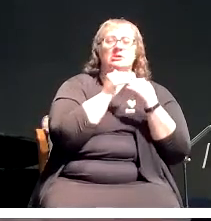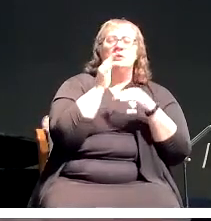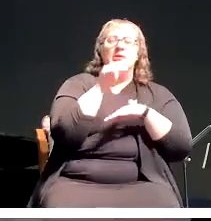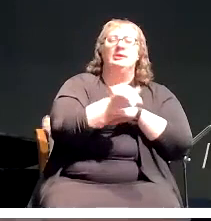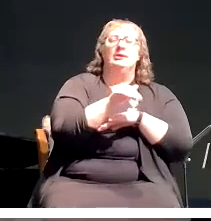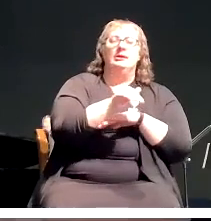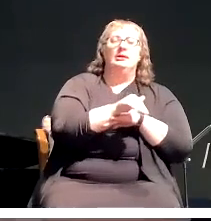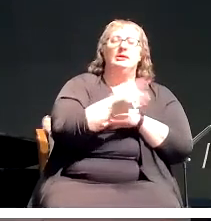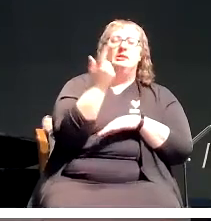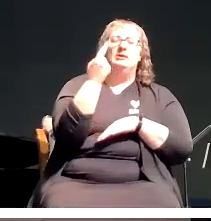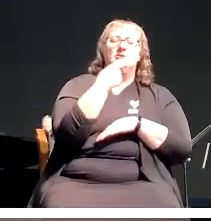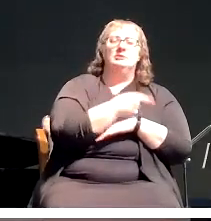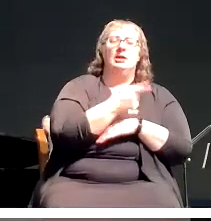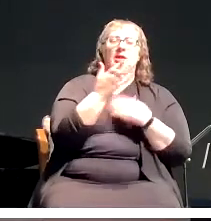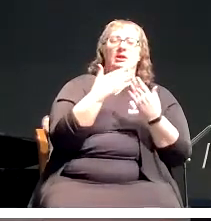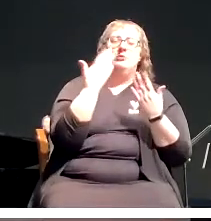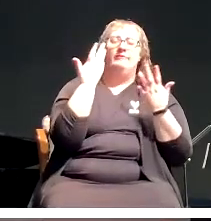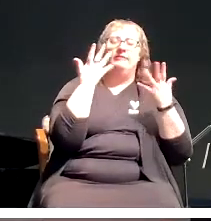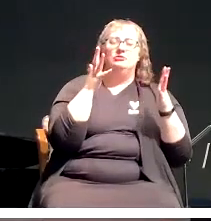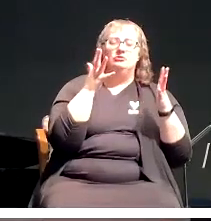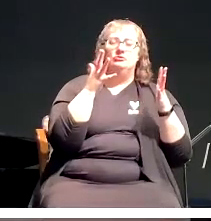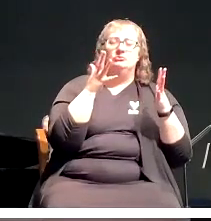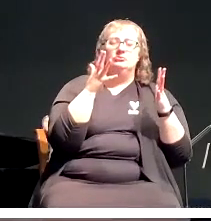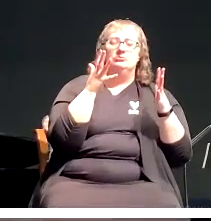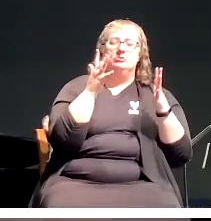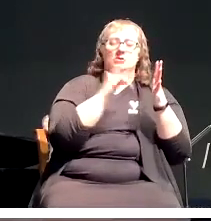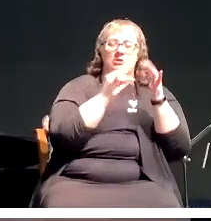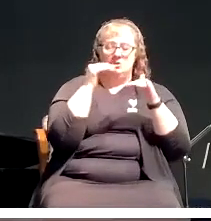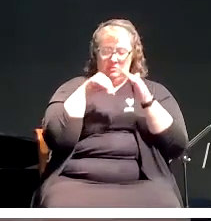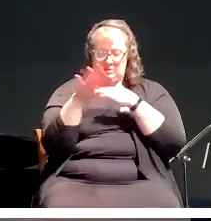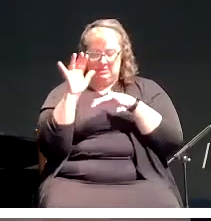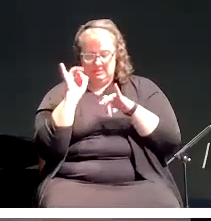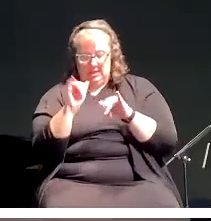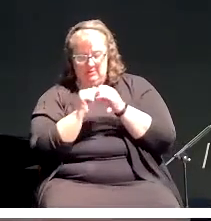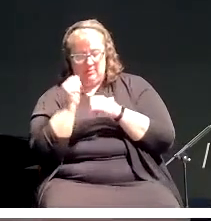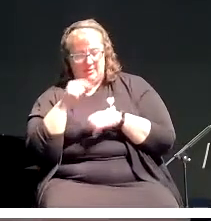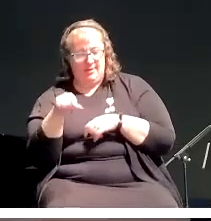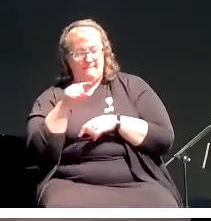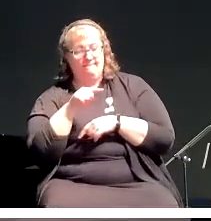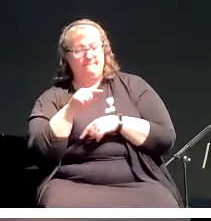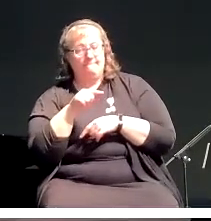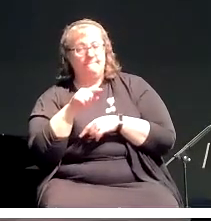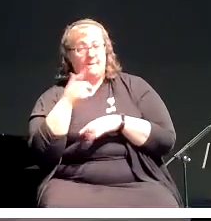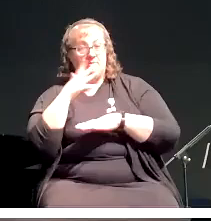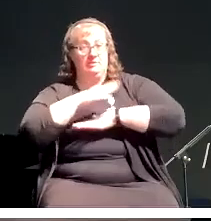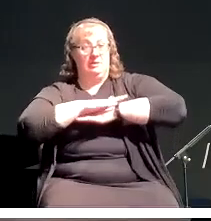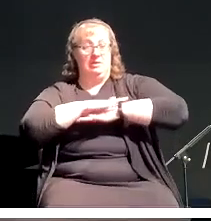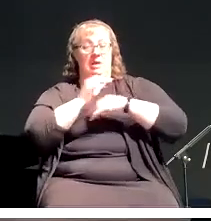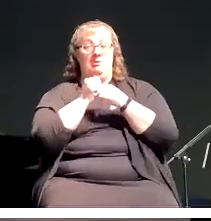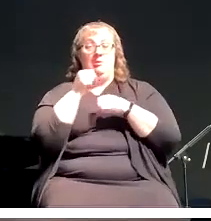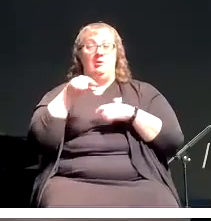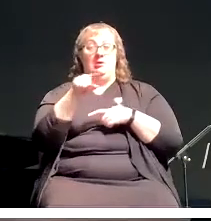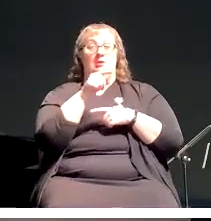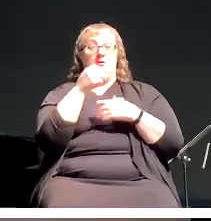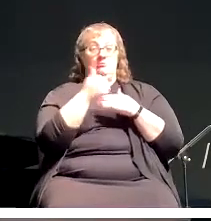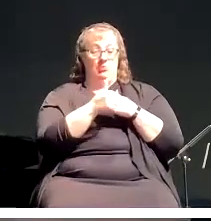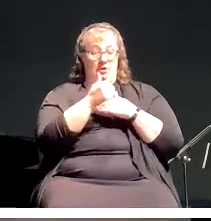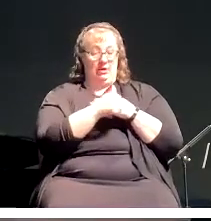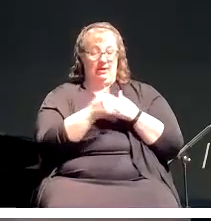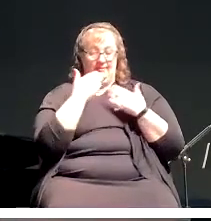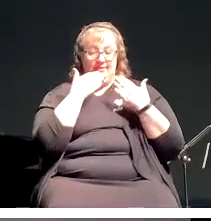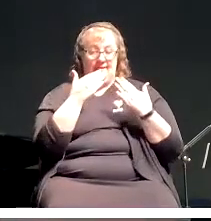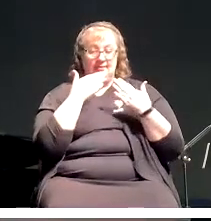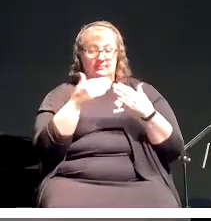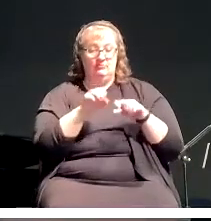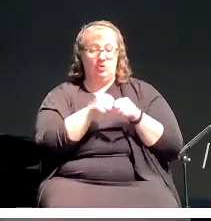evening. The day is almost over.' So he went in to stay with them. When he was at the table with them, he took bread, gave